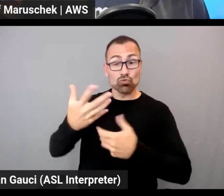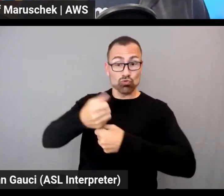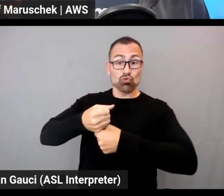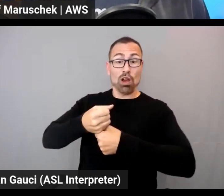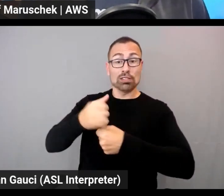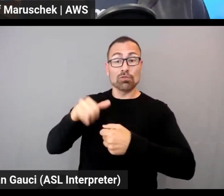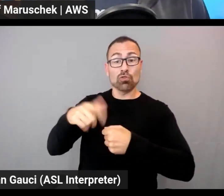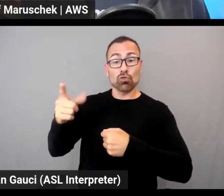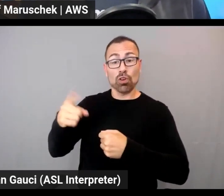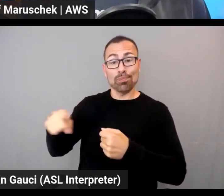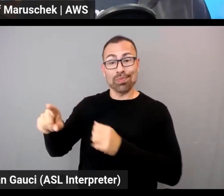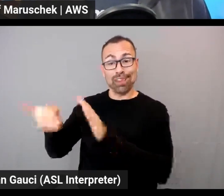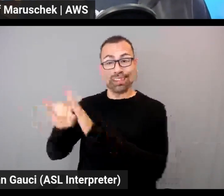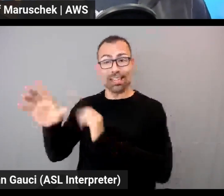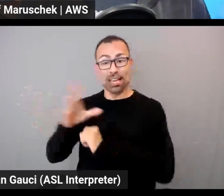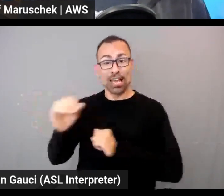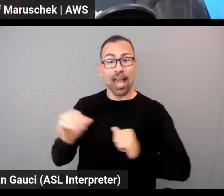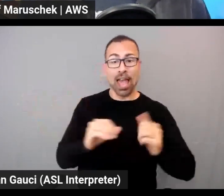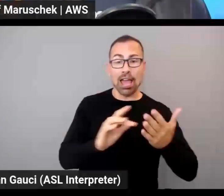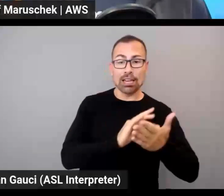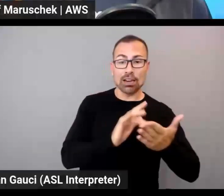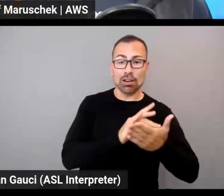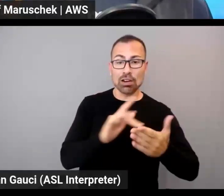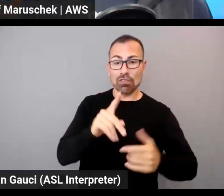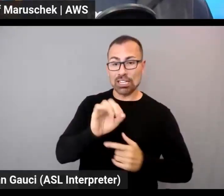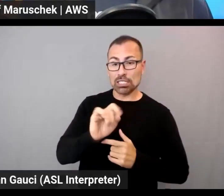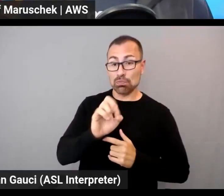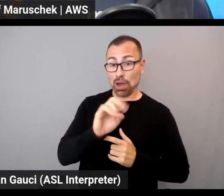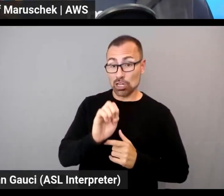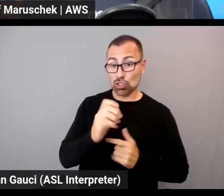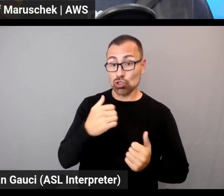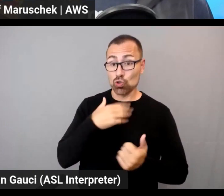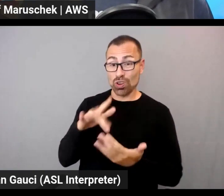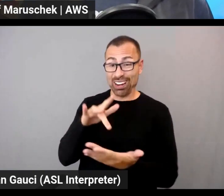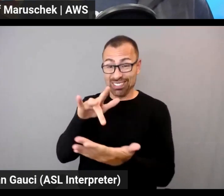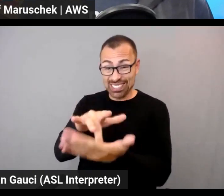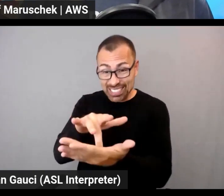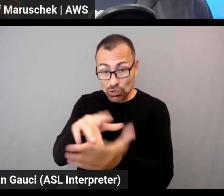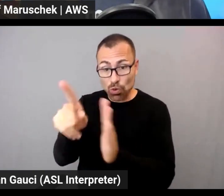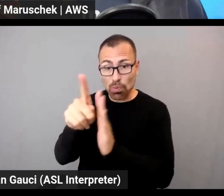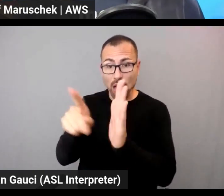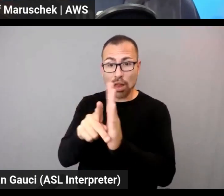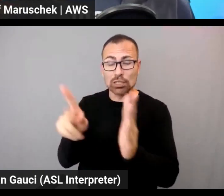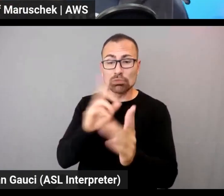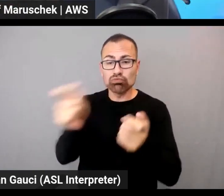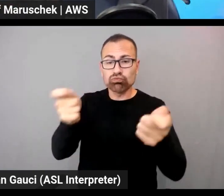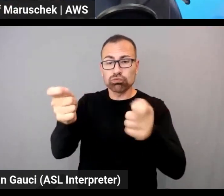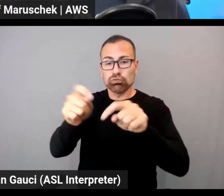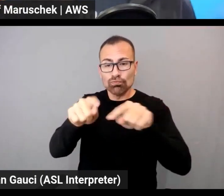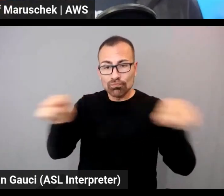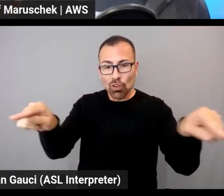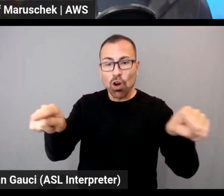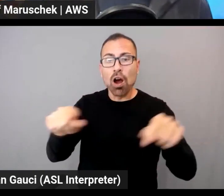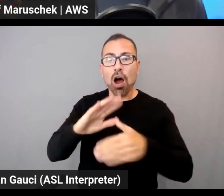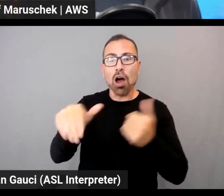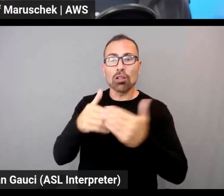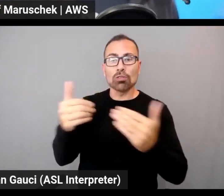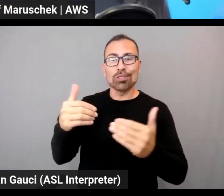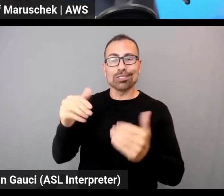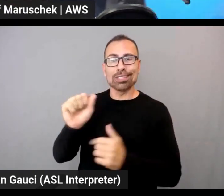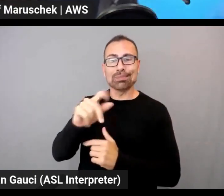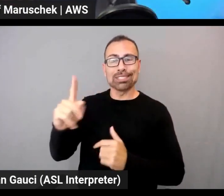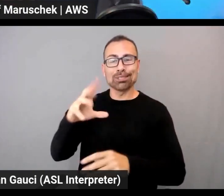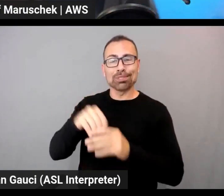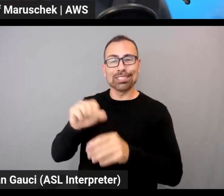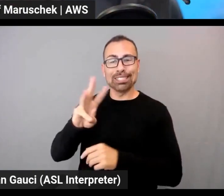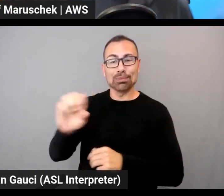posture side, it allows you to have those centralized policies to allow secure communication to those applications on AWS. Awesome, Riggs. And thank you so much